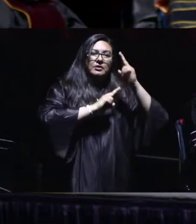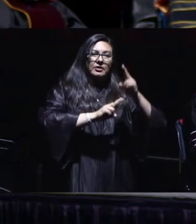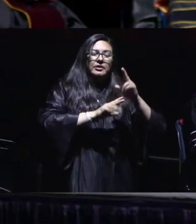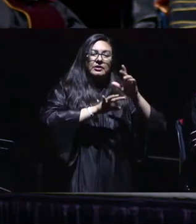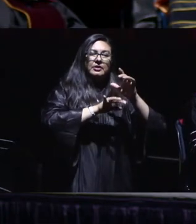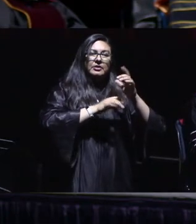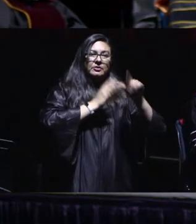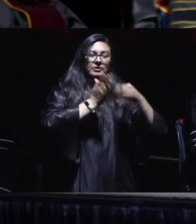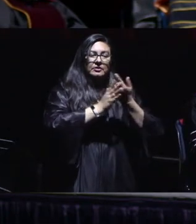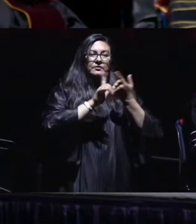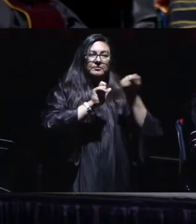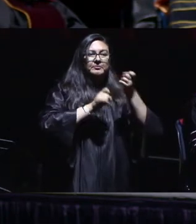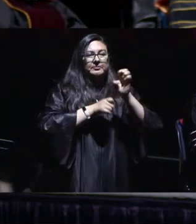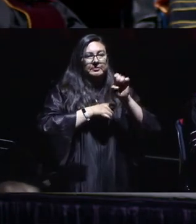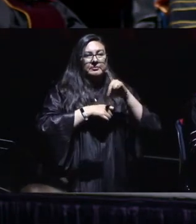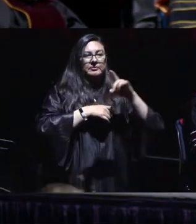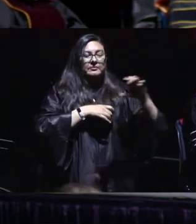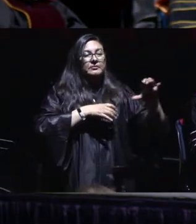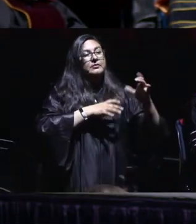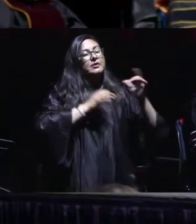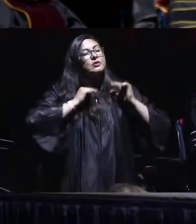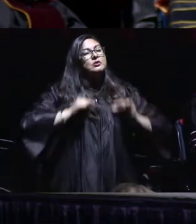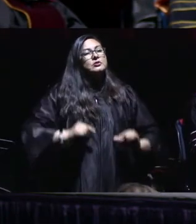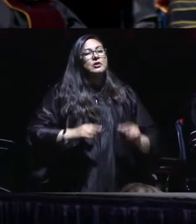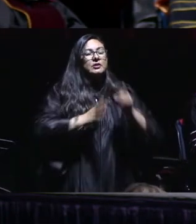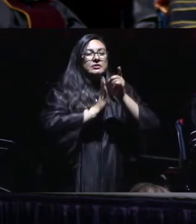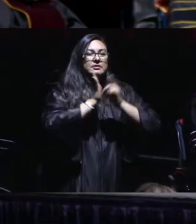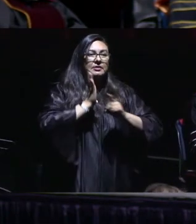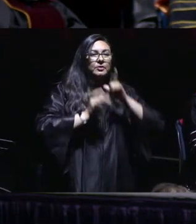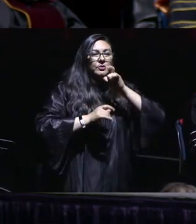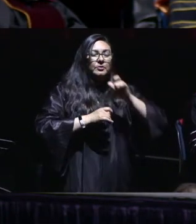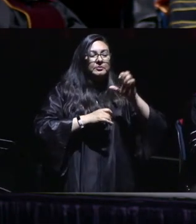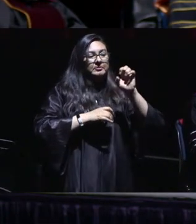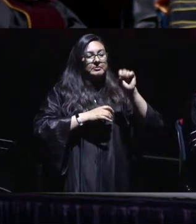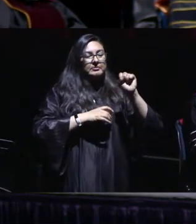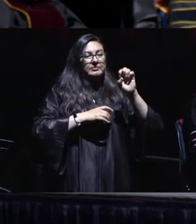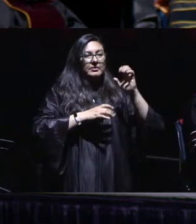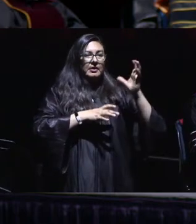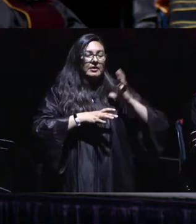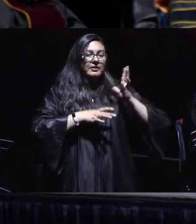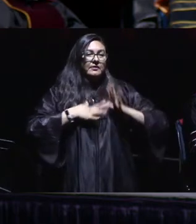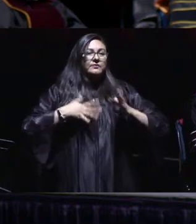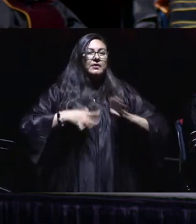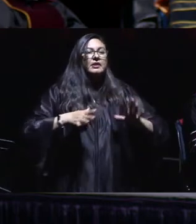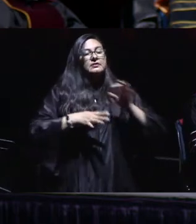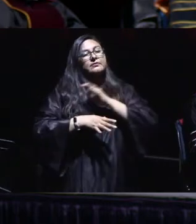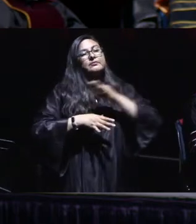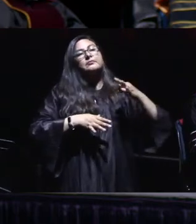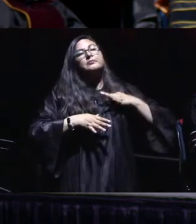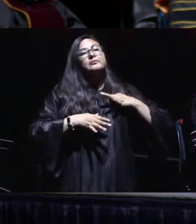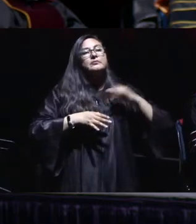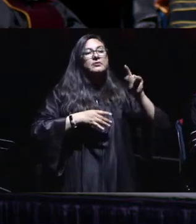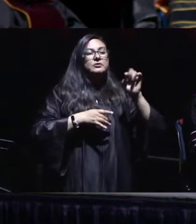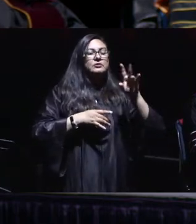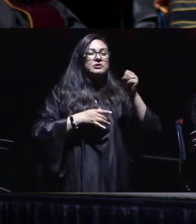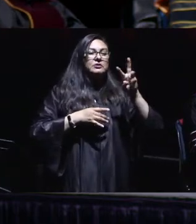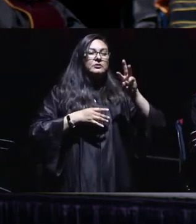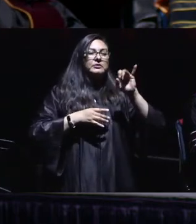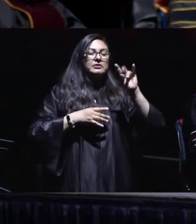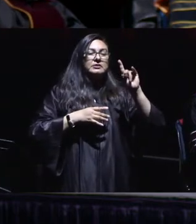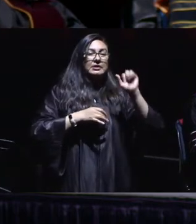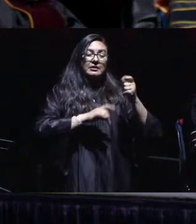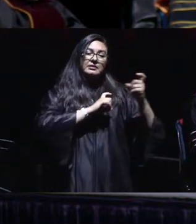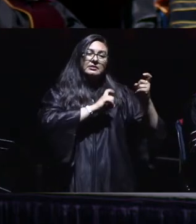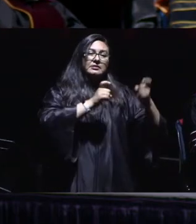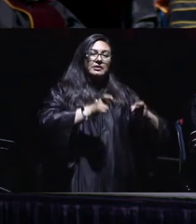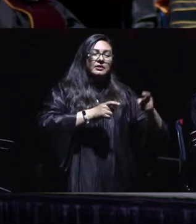Paso Community College. The stole was designed by retired EPCC Fashion Technology faculty member, Ms. Trish Winstead, and is